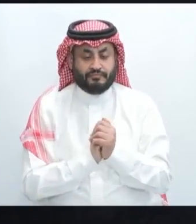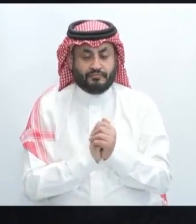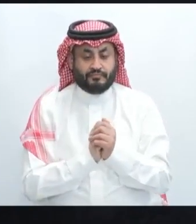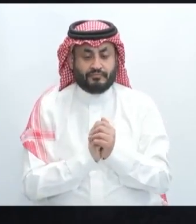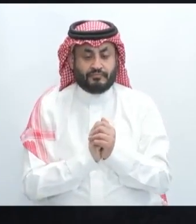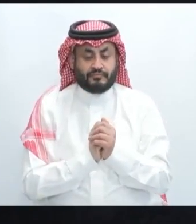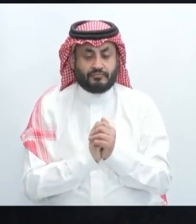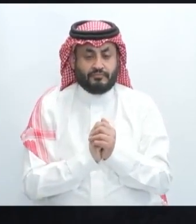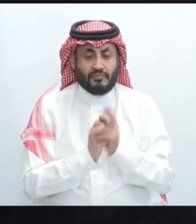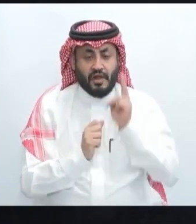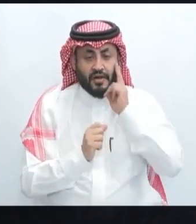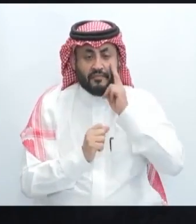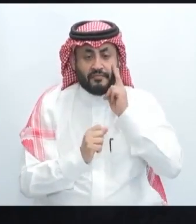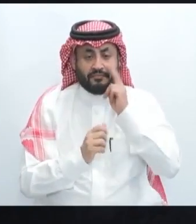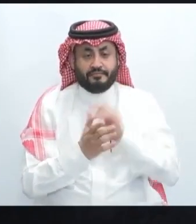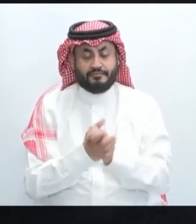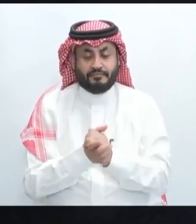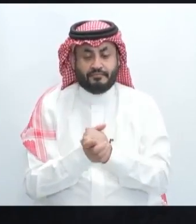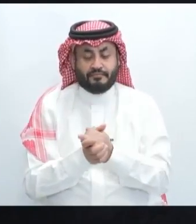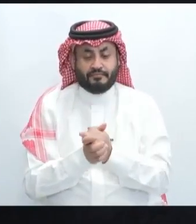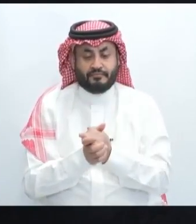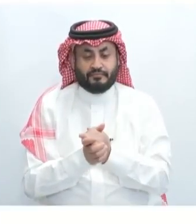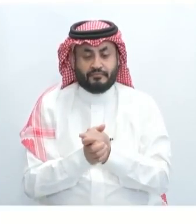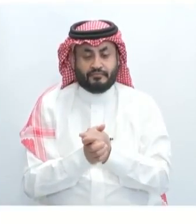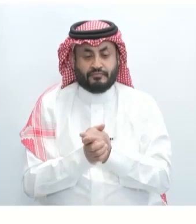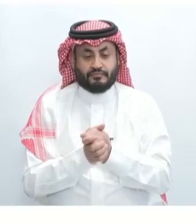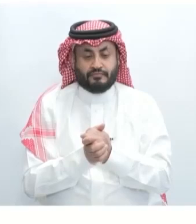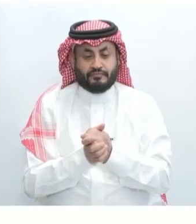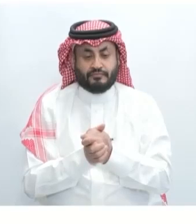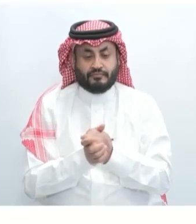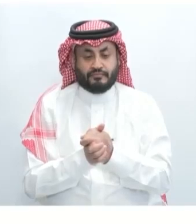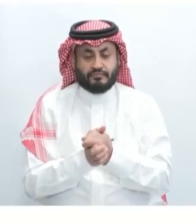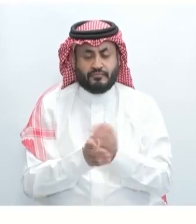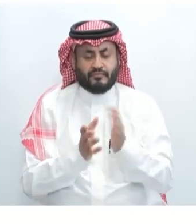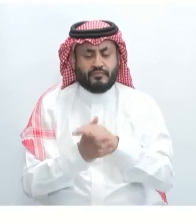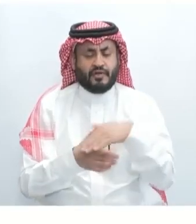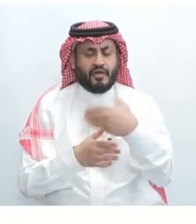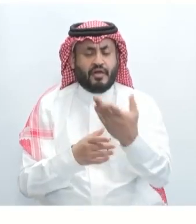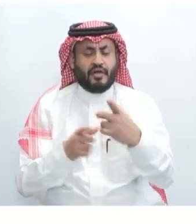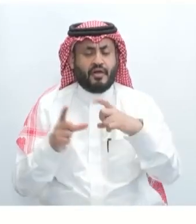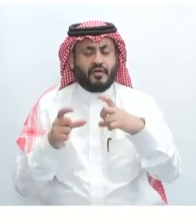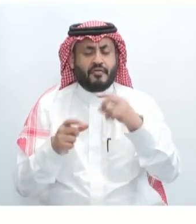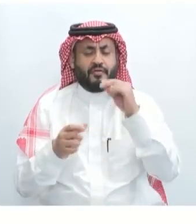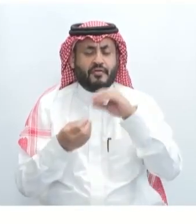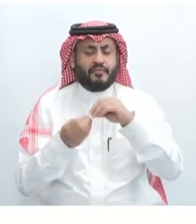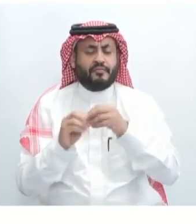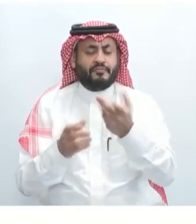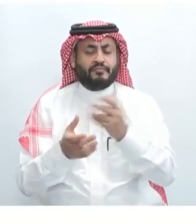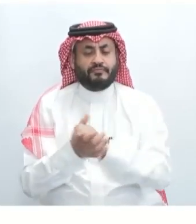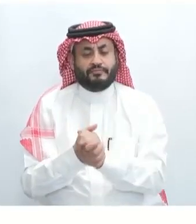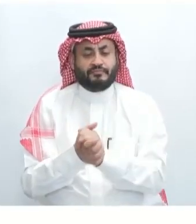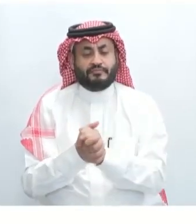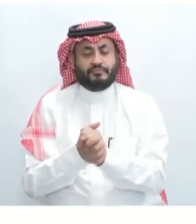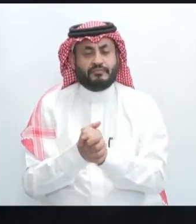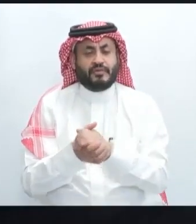flowers. Pink flowers. Pink flowers. Excellent. Okay, now we have here something.